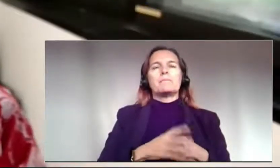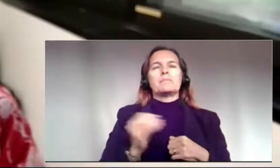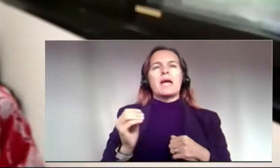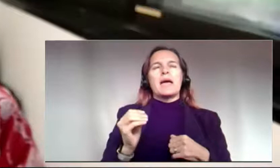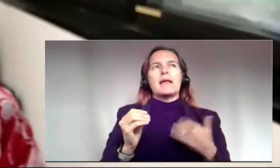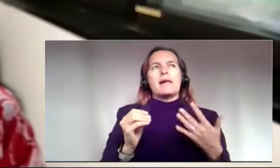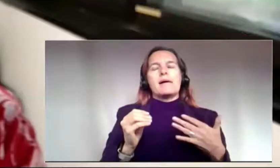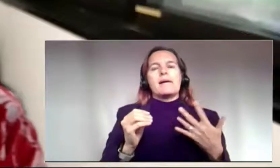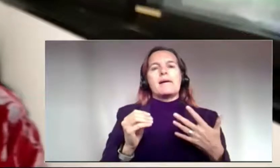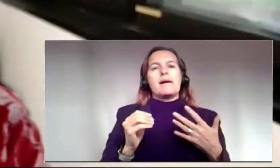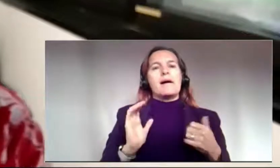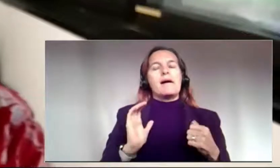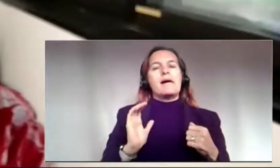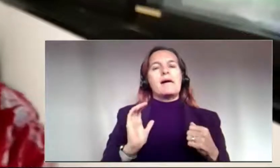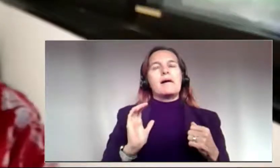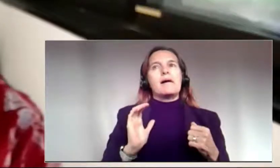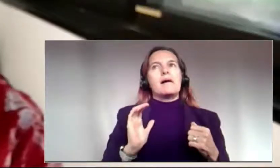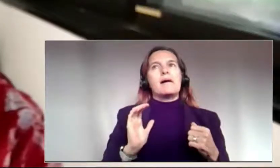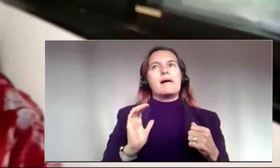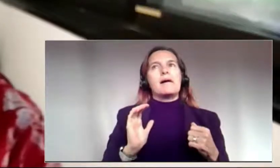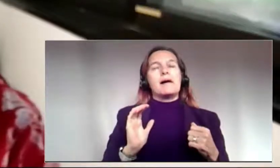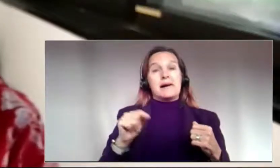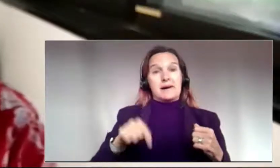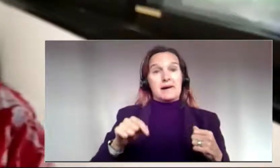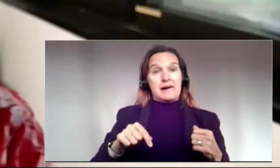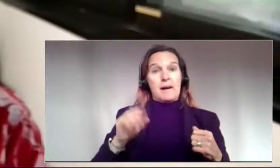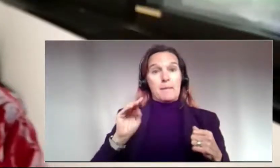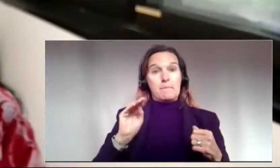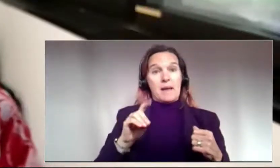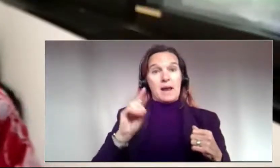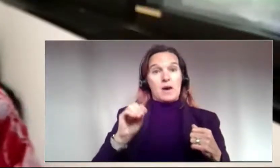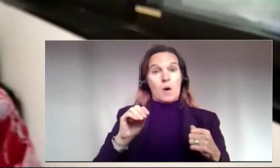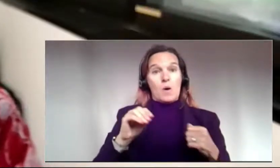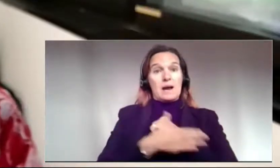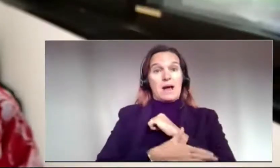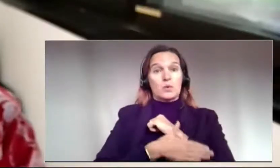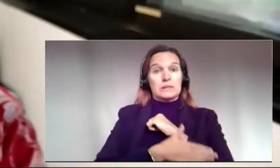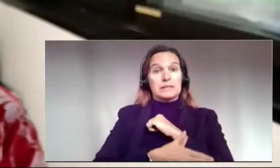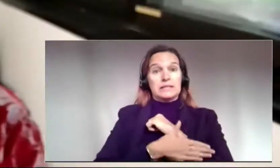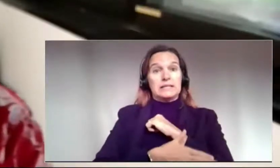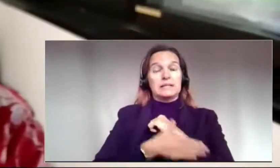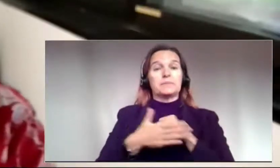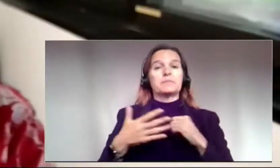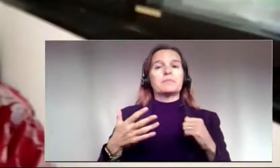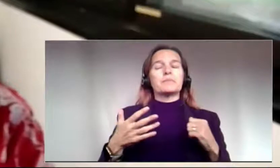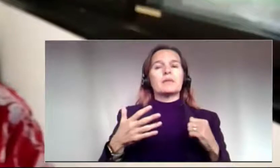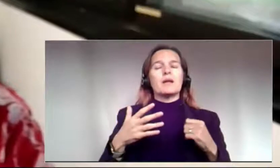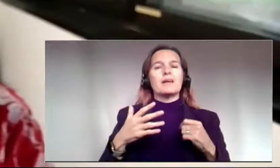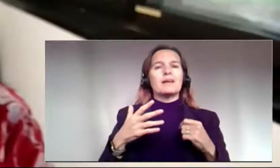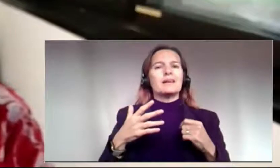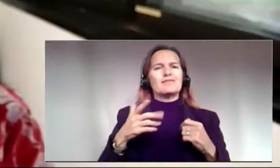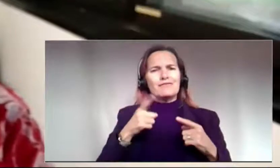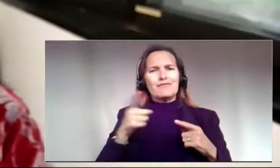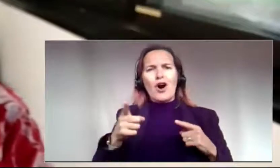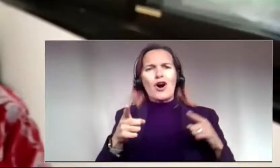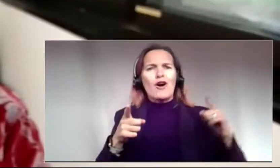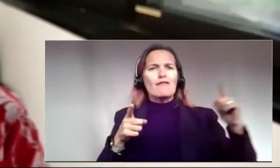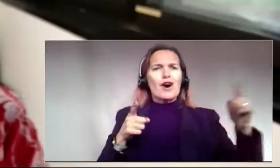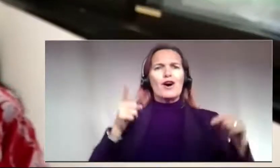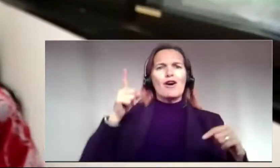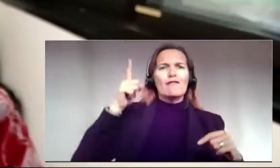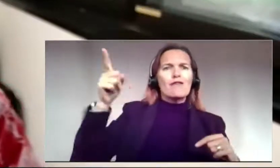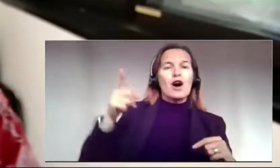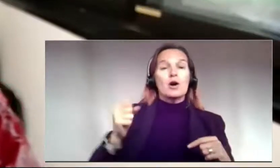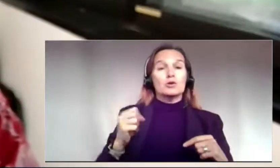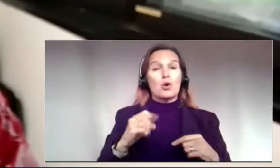our county, when there are calls to these distant places, the congestion